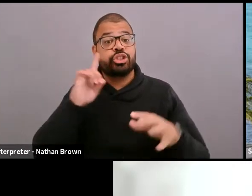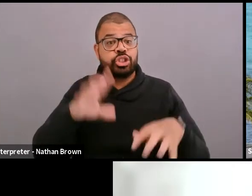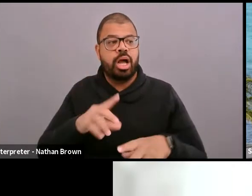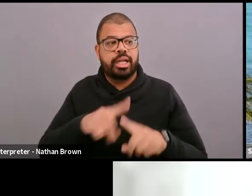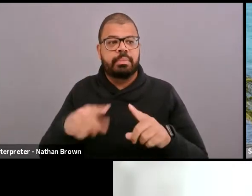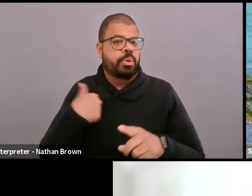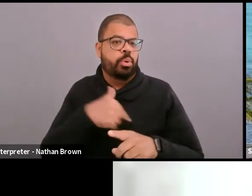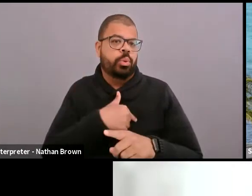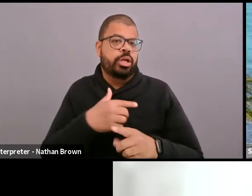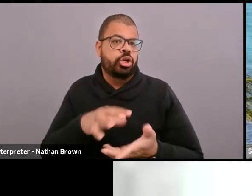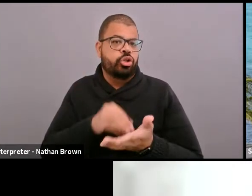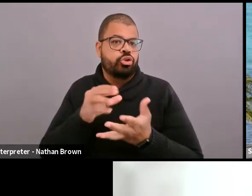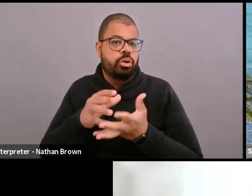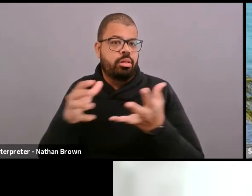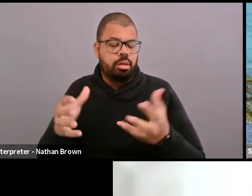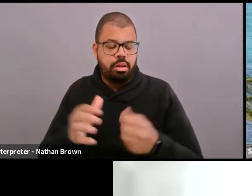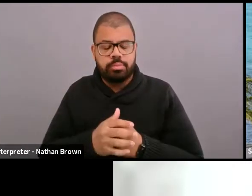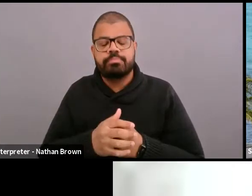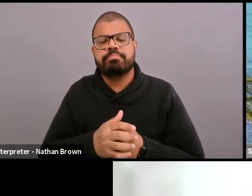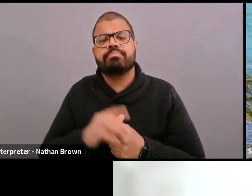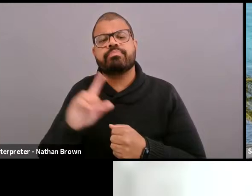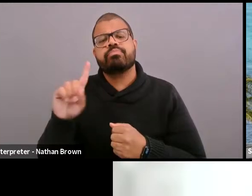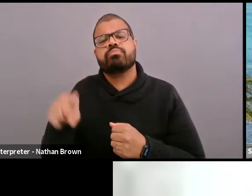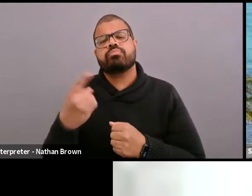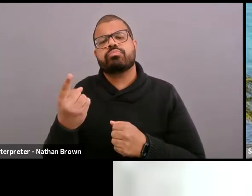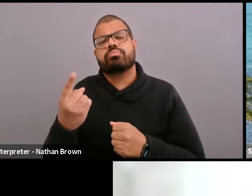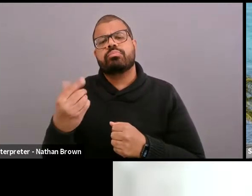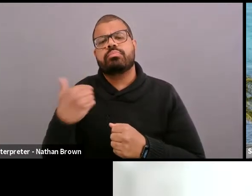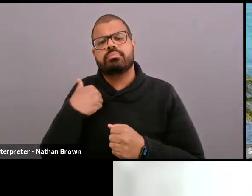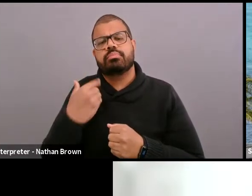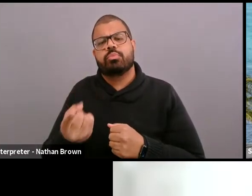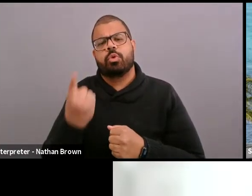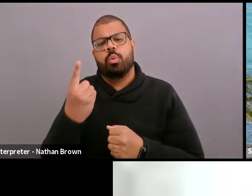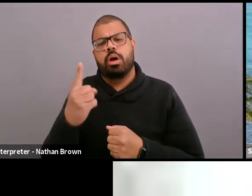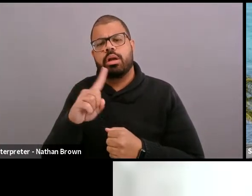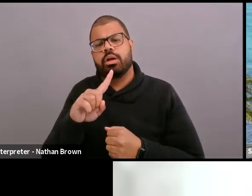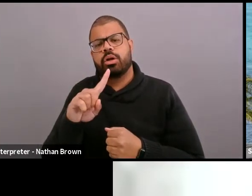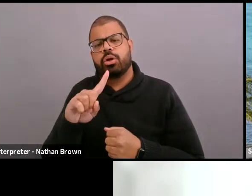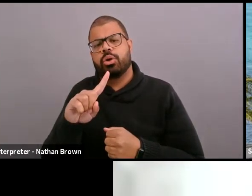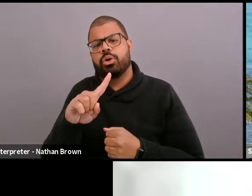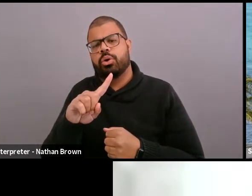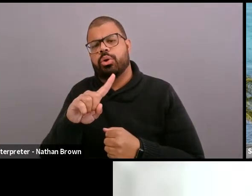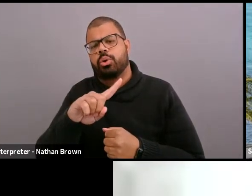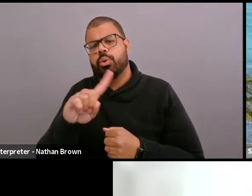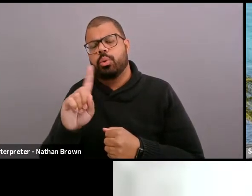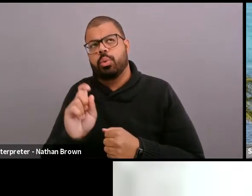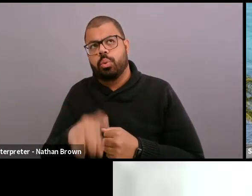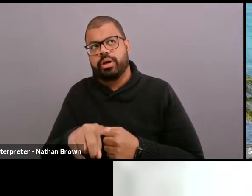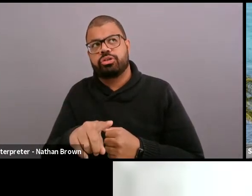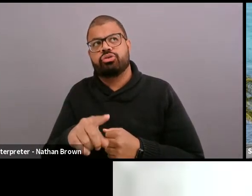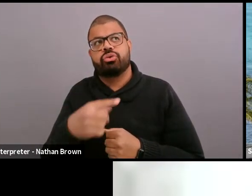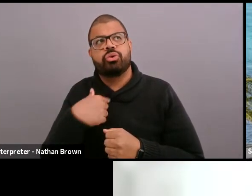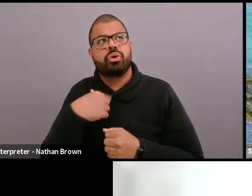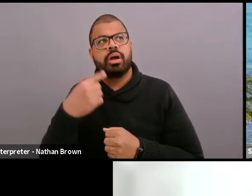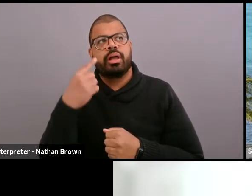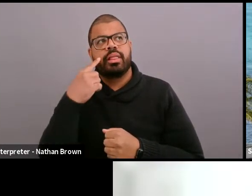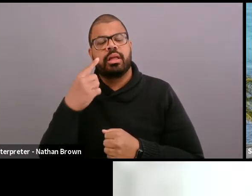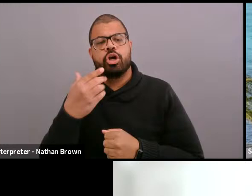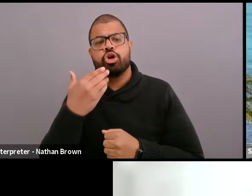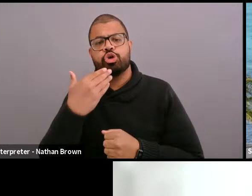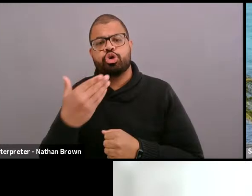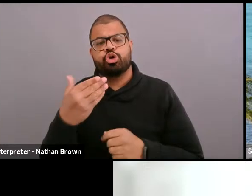at the same time. Just I have one question that I think they start a good